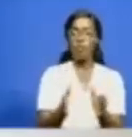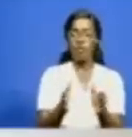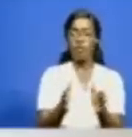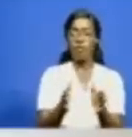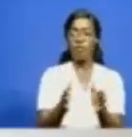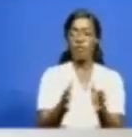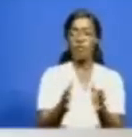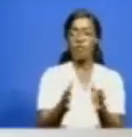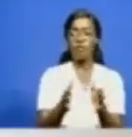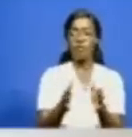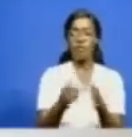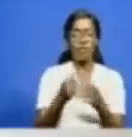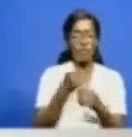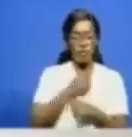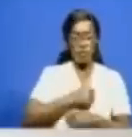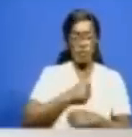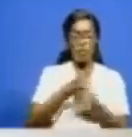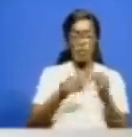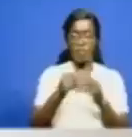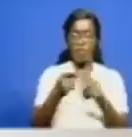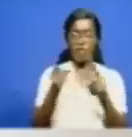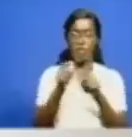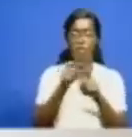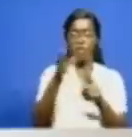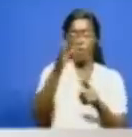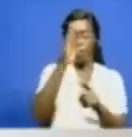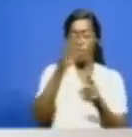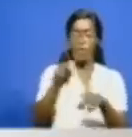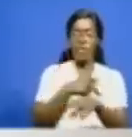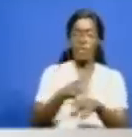let us take solace from the word of God in Psalm